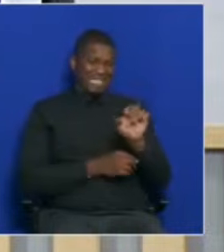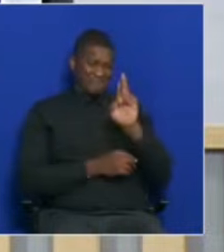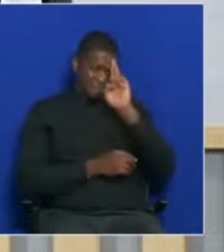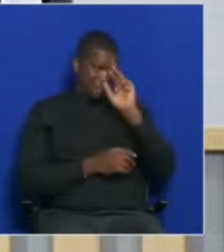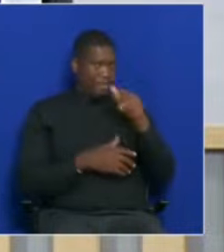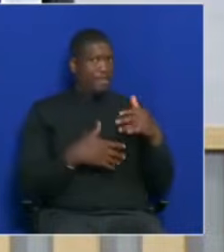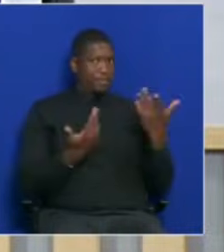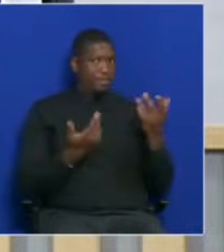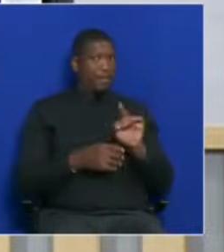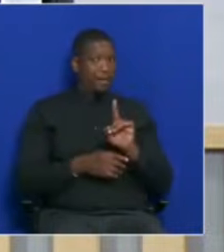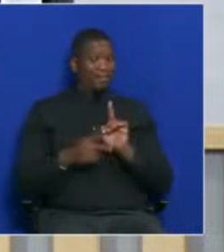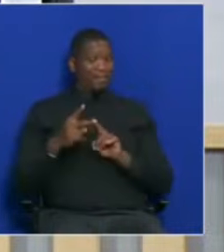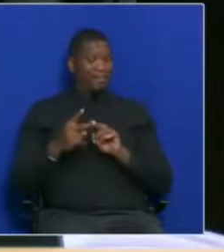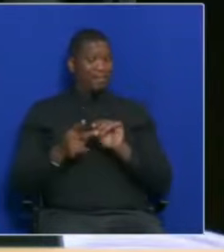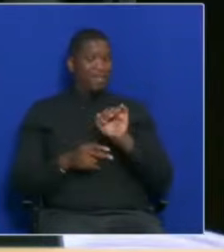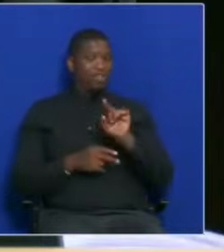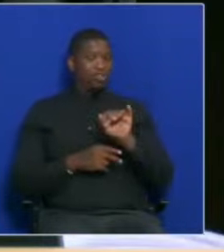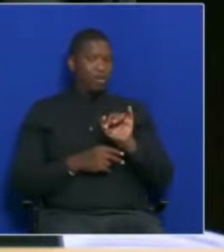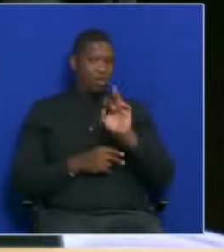that meeting.